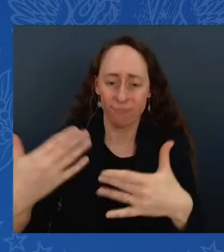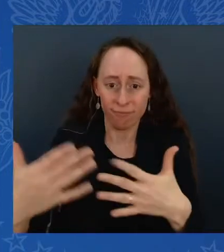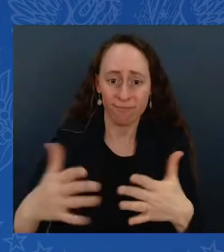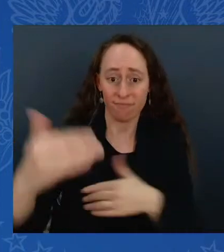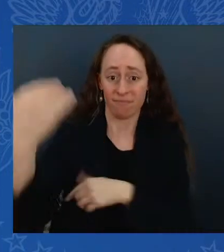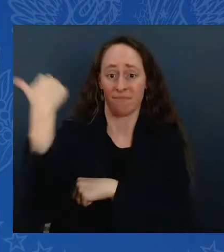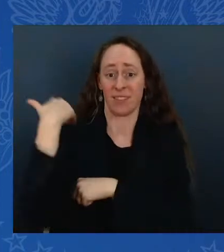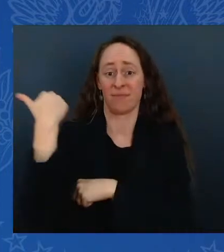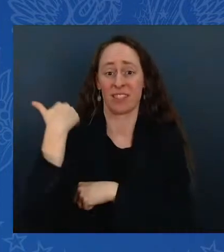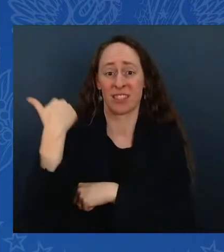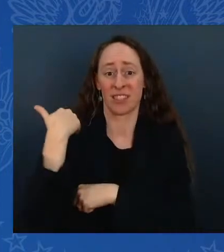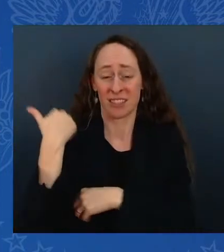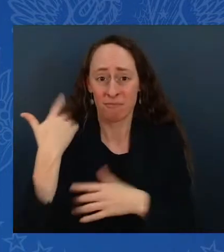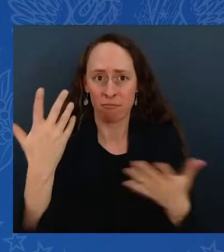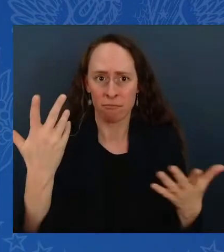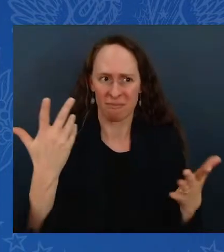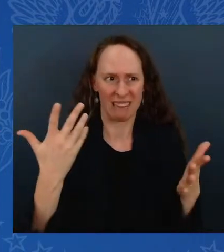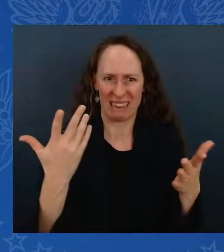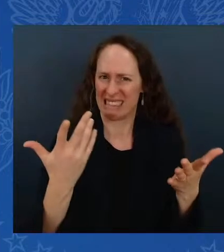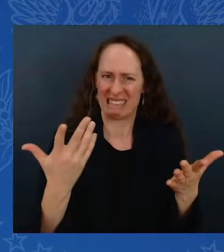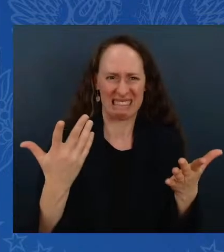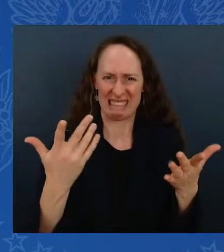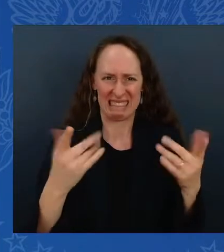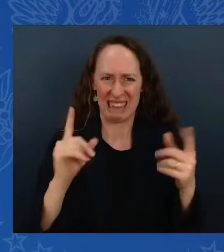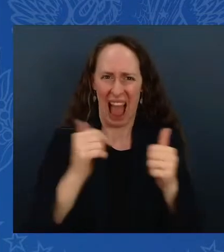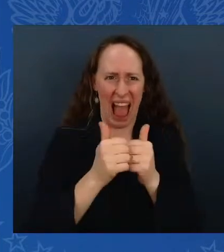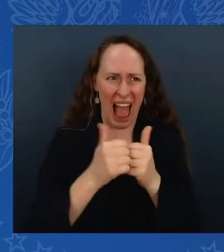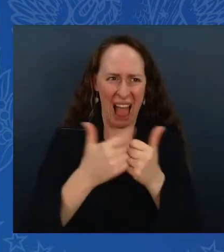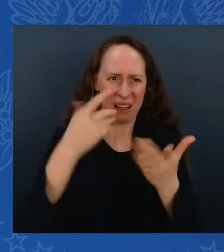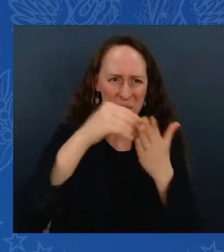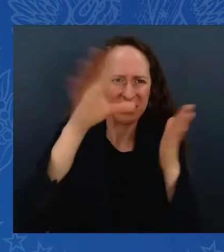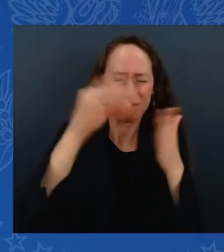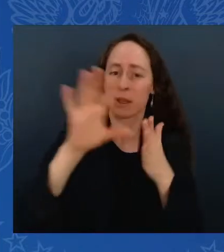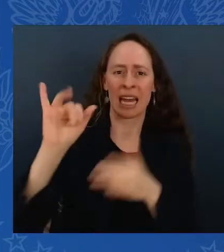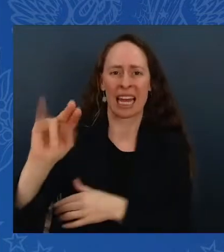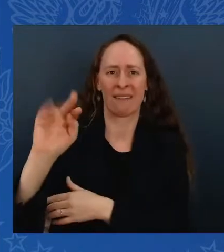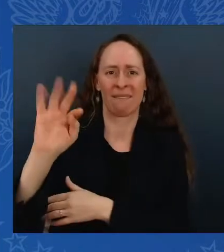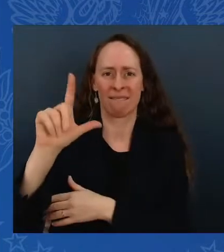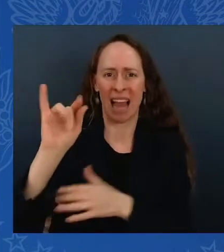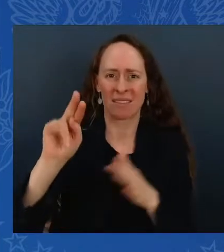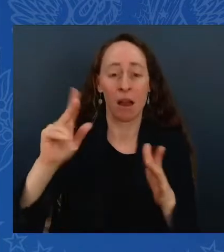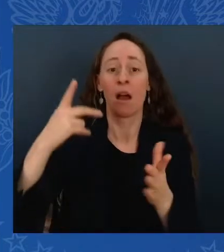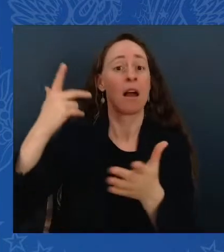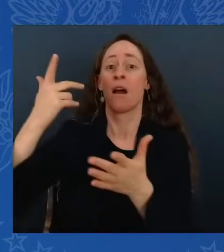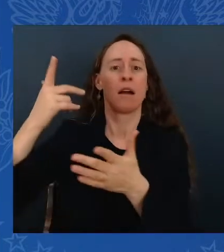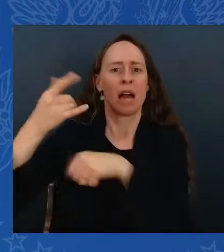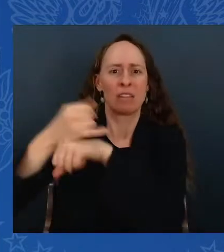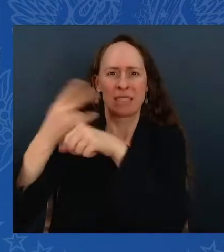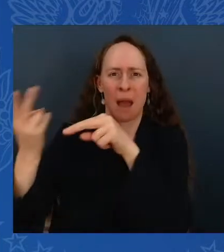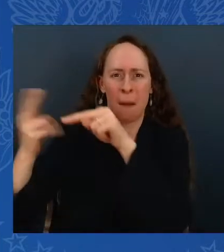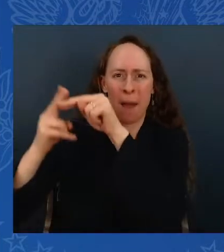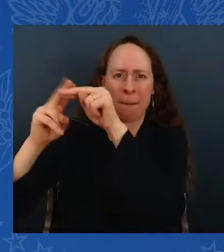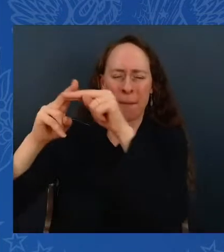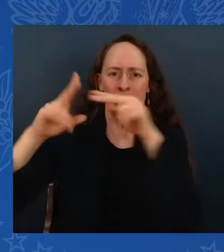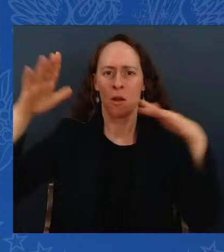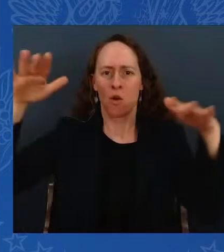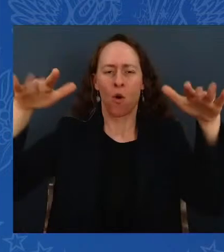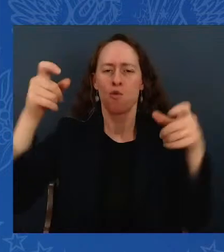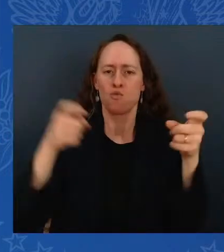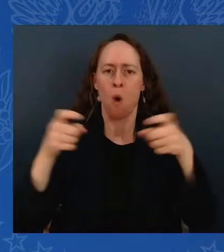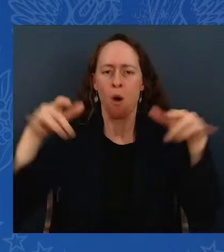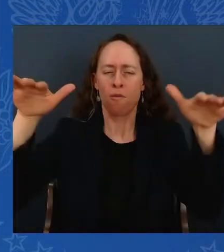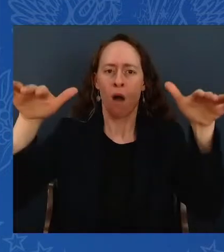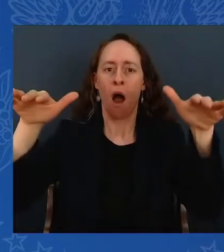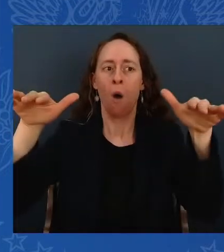back down, and the Fed has switched to lowering rates to keep the country growing, the economy growing. At